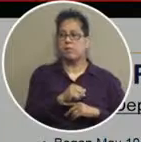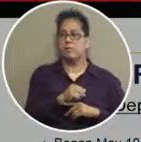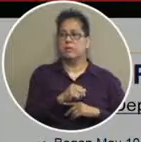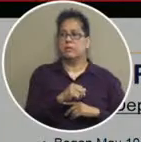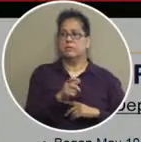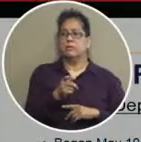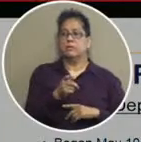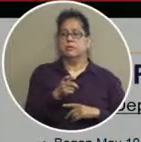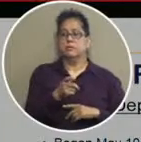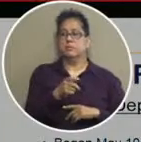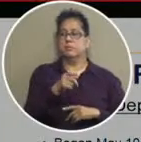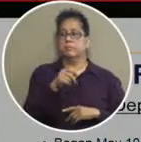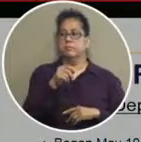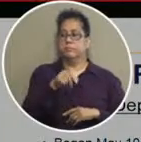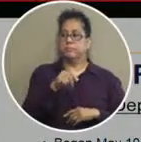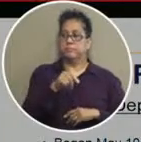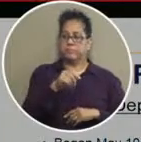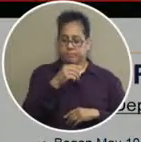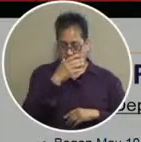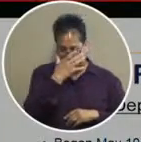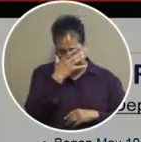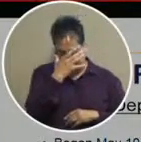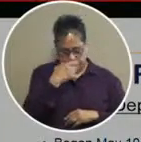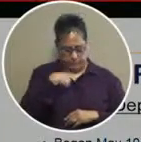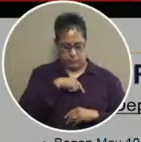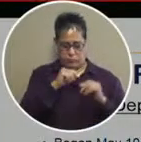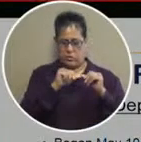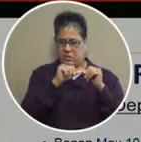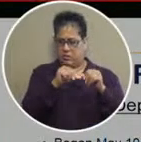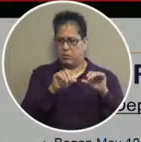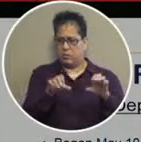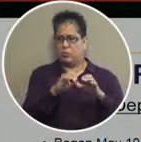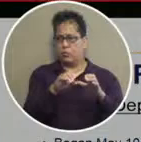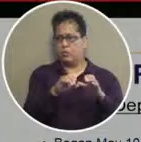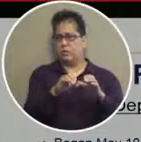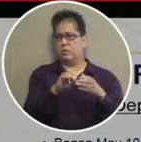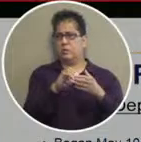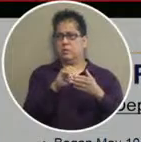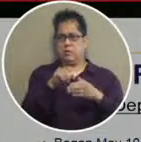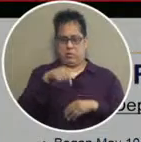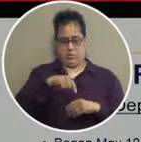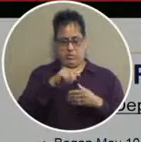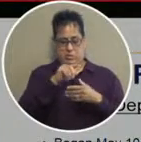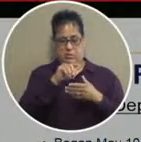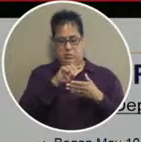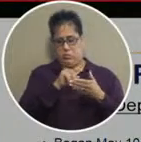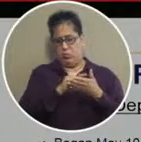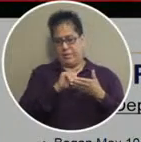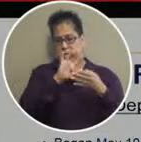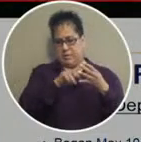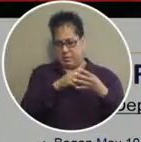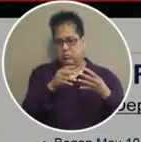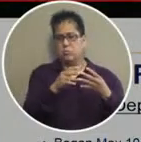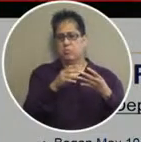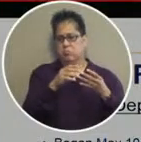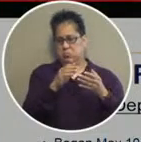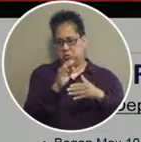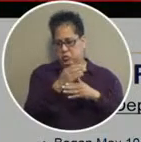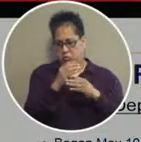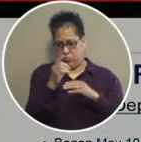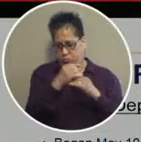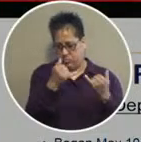Our rural testing is something that we continue to do. When these slides were prepared, this week's schedule wasn't available, but I'll be able to share that with you